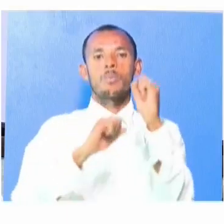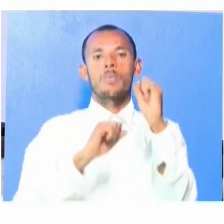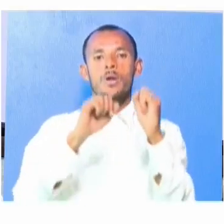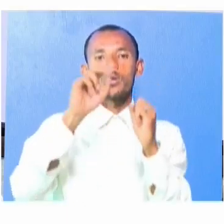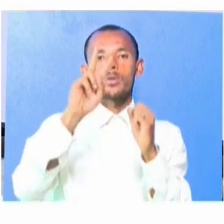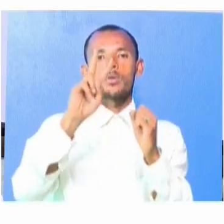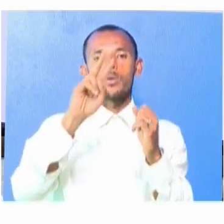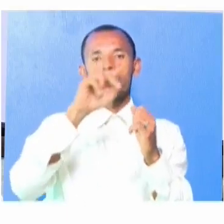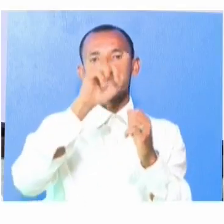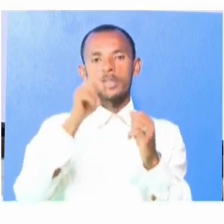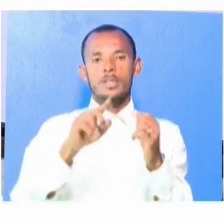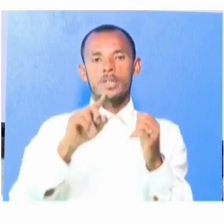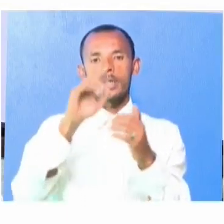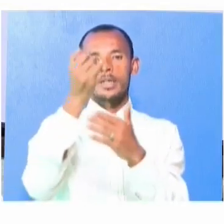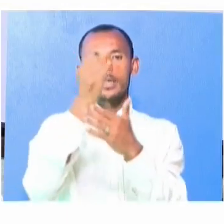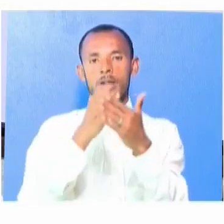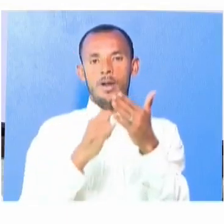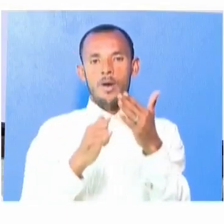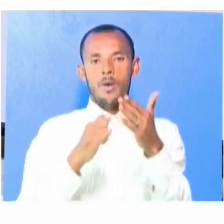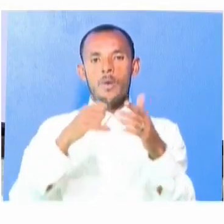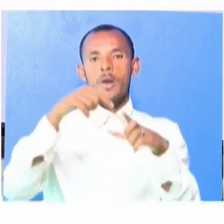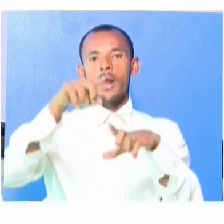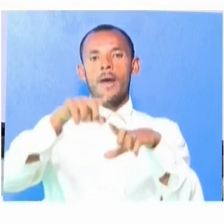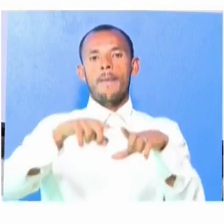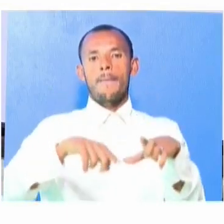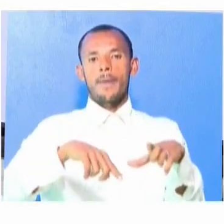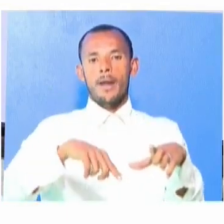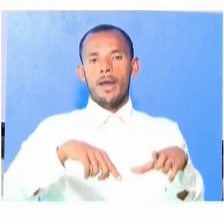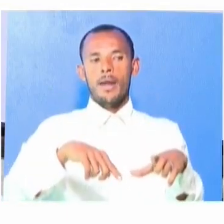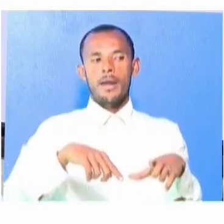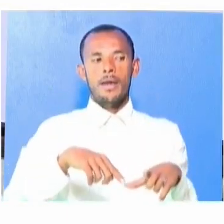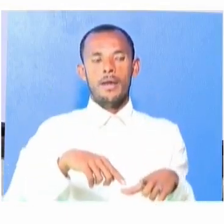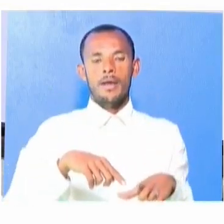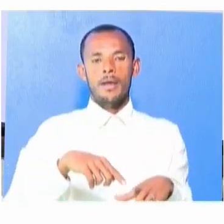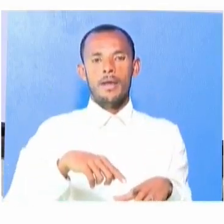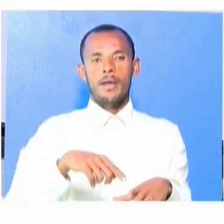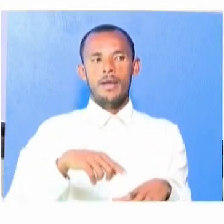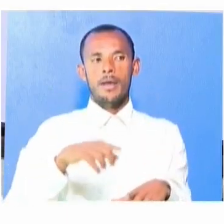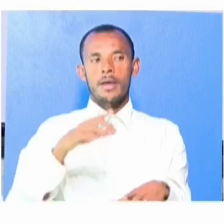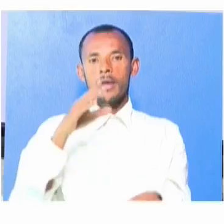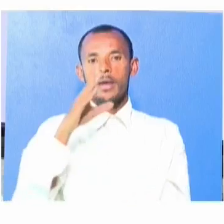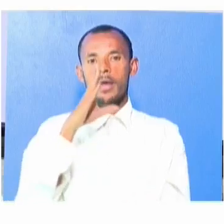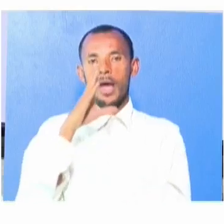a number line, draw a number